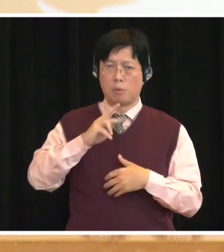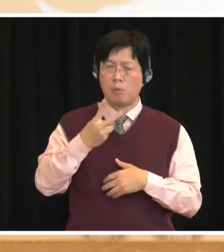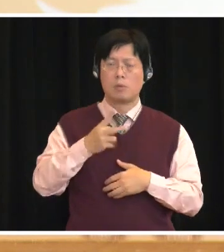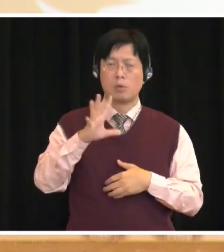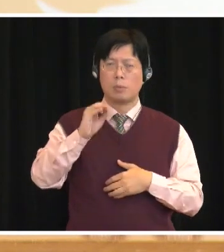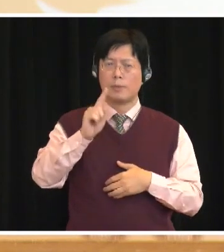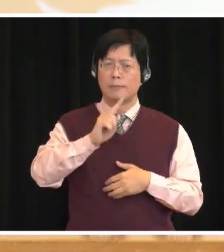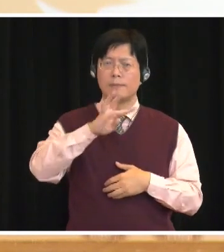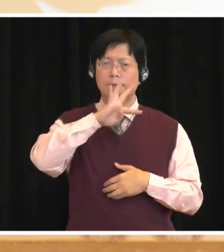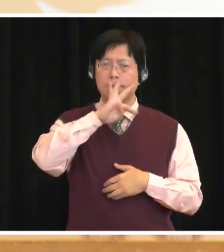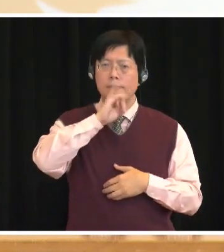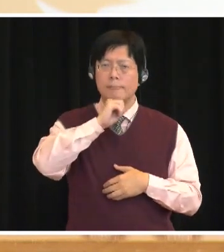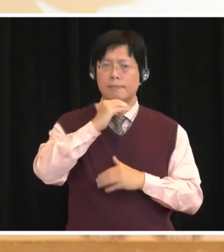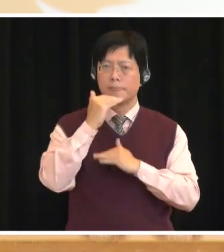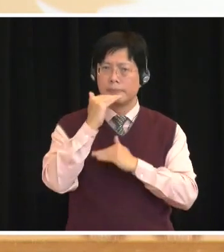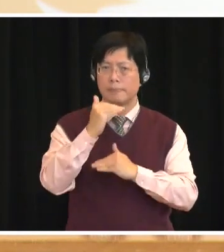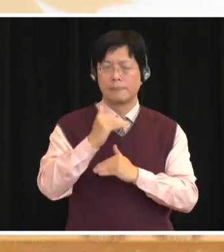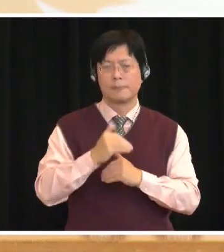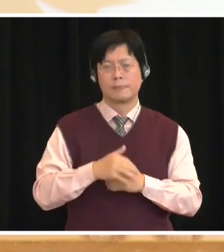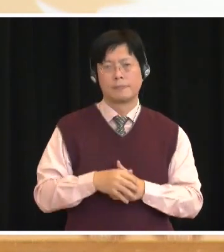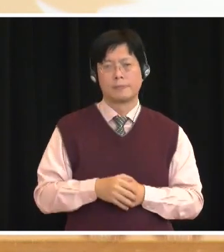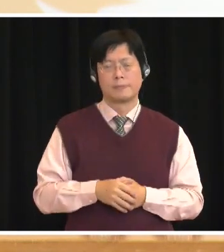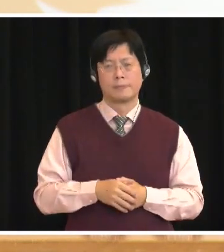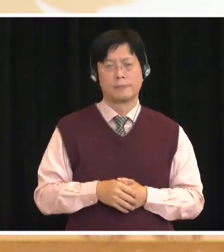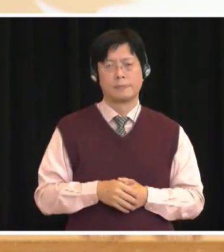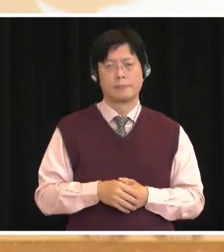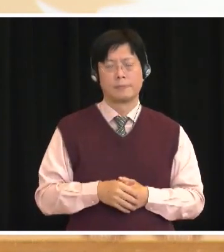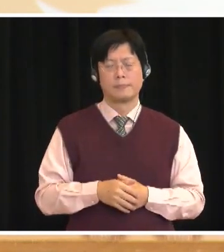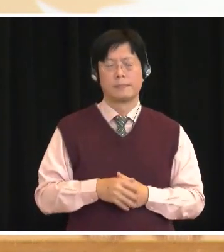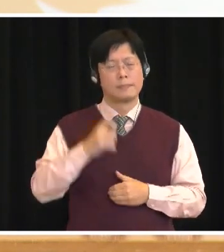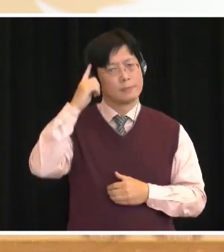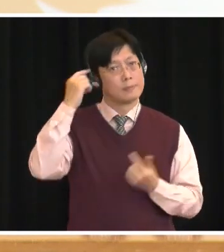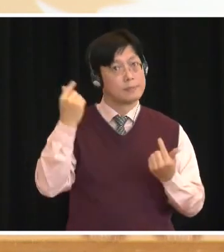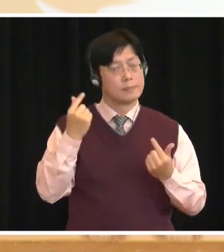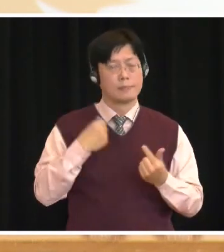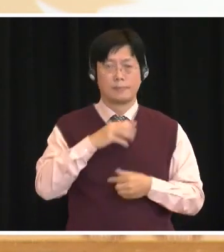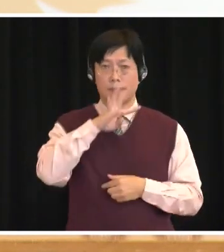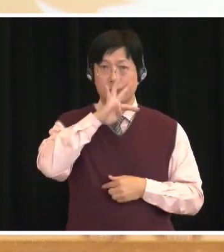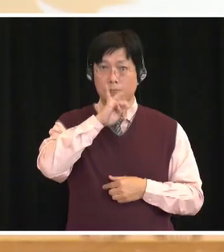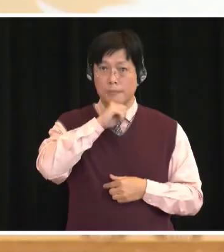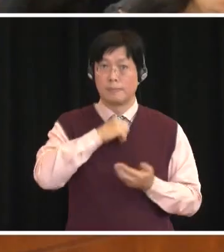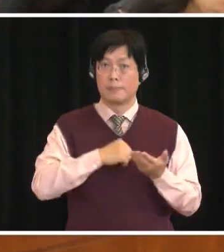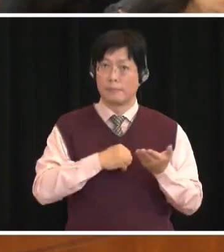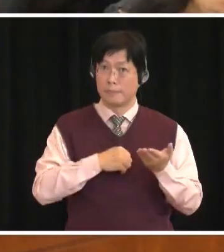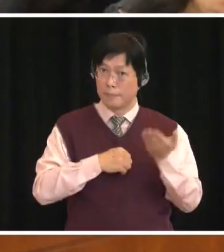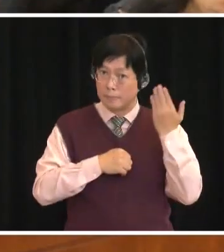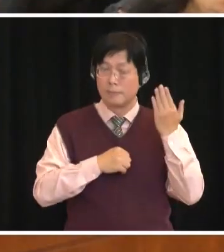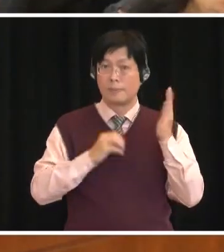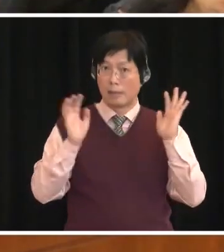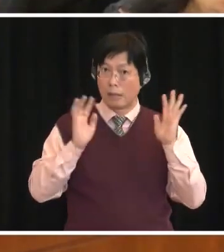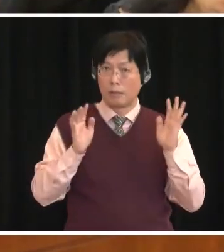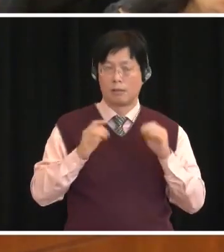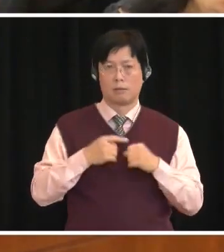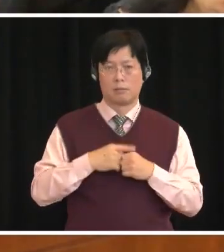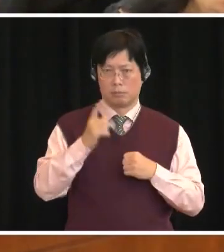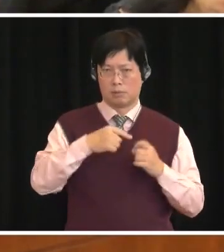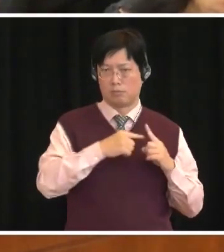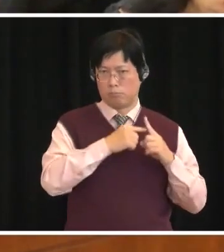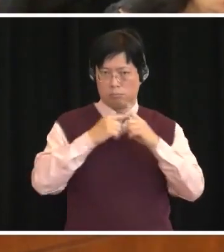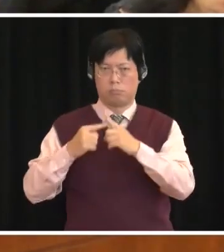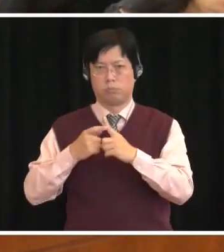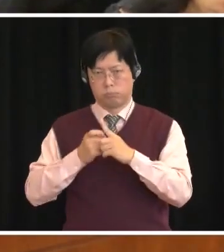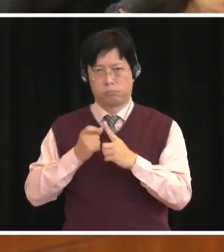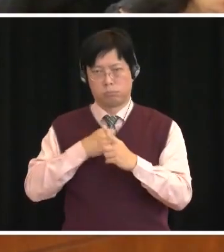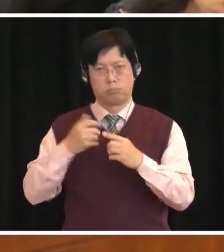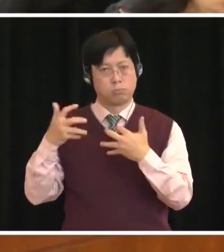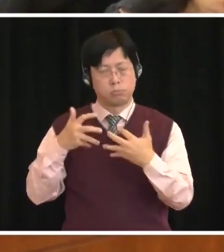below which children are not taken to court for being cross-examined? Or does it not